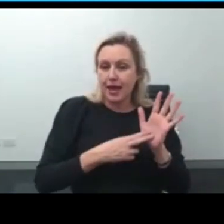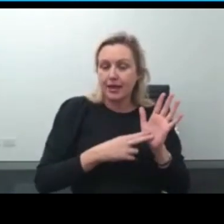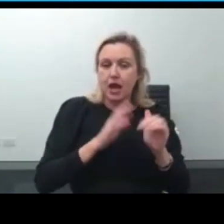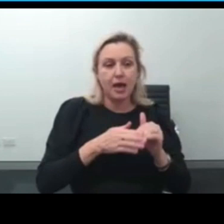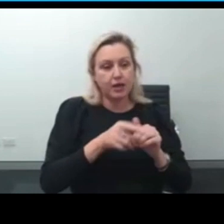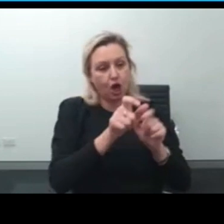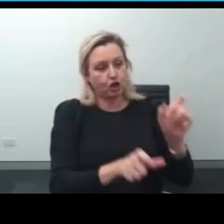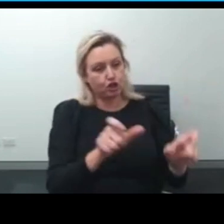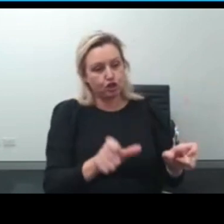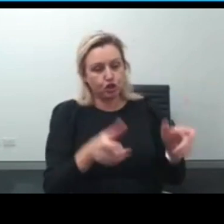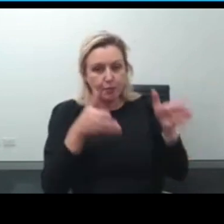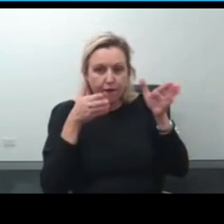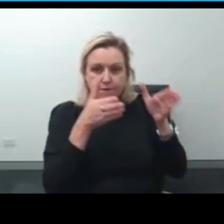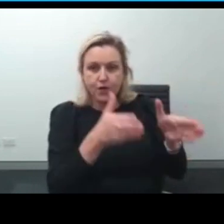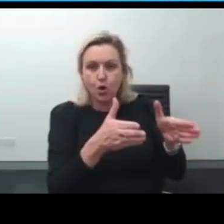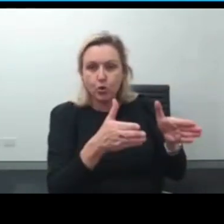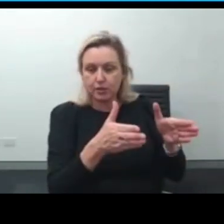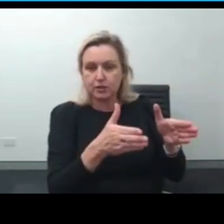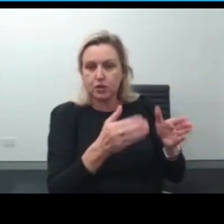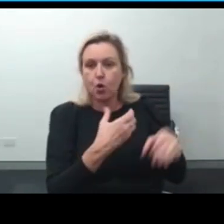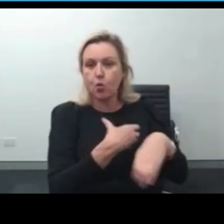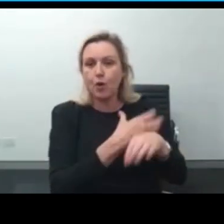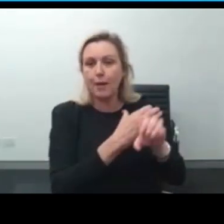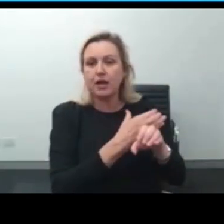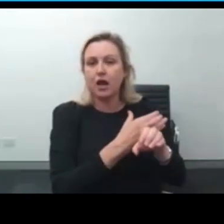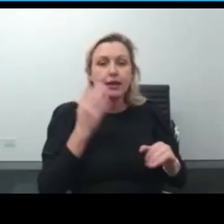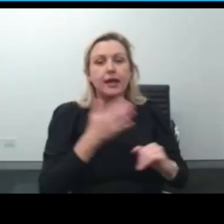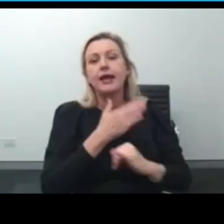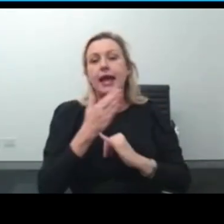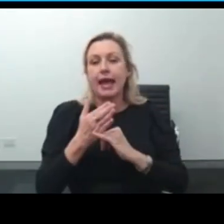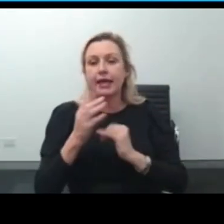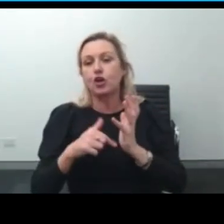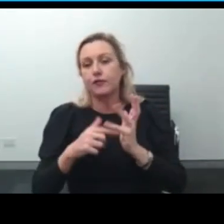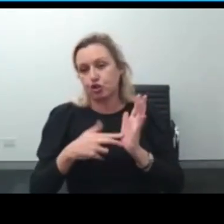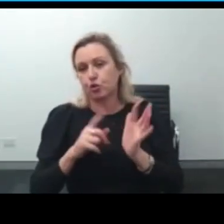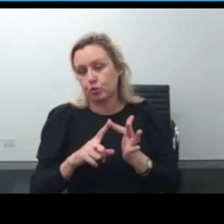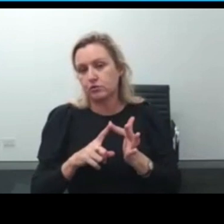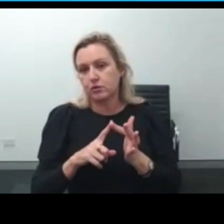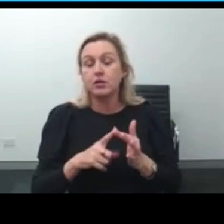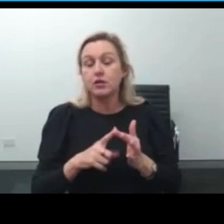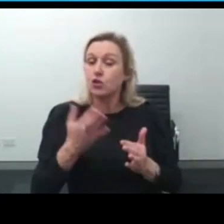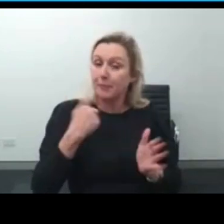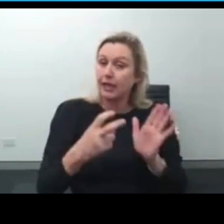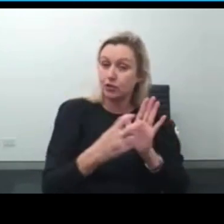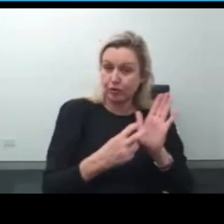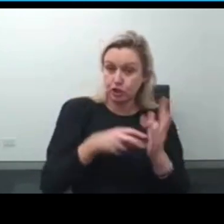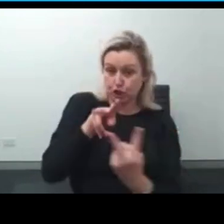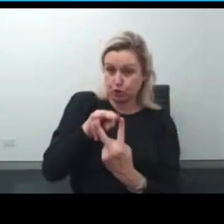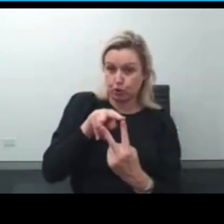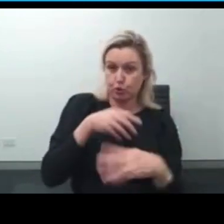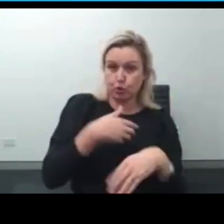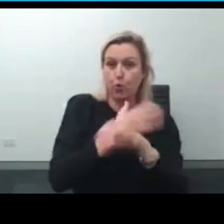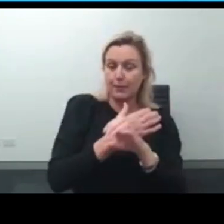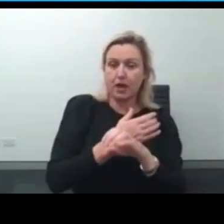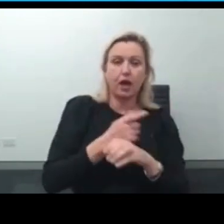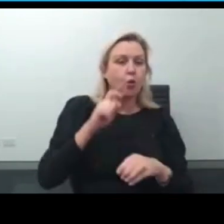consumer-focused webinar on the increase at the end of June. So please feel free to register for those webinars as they